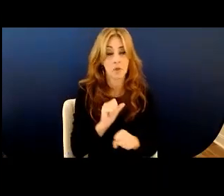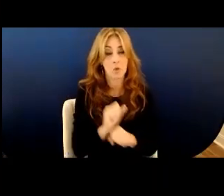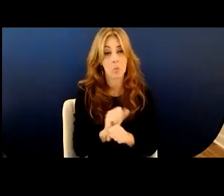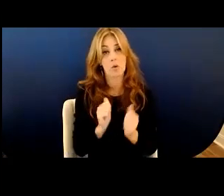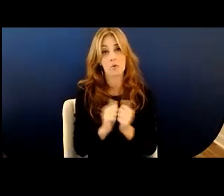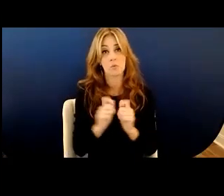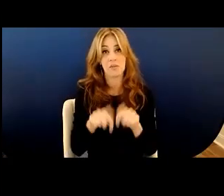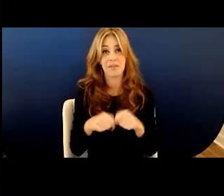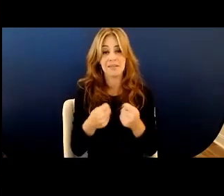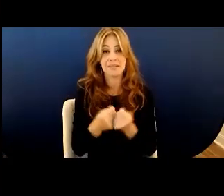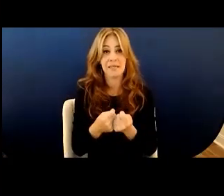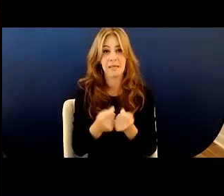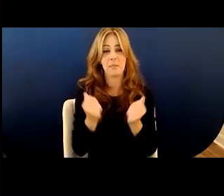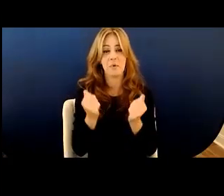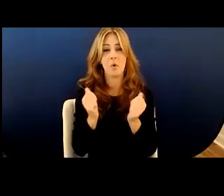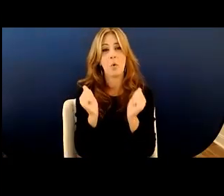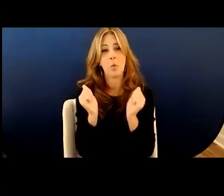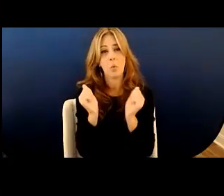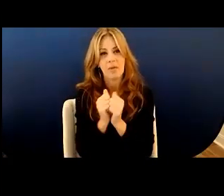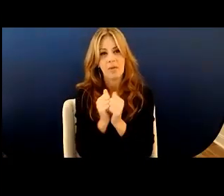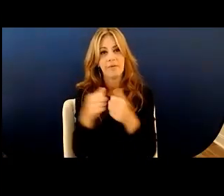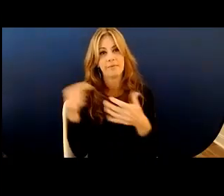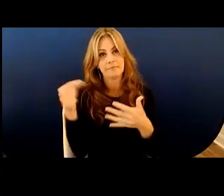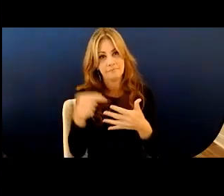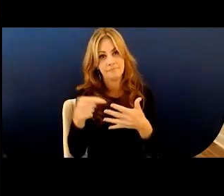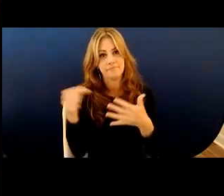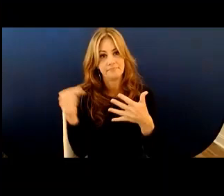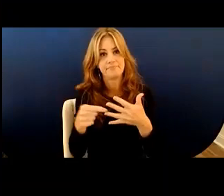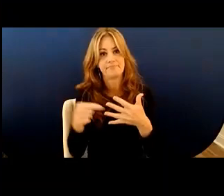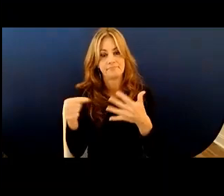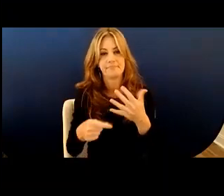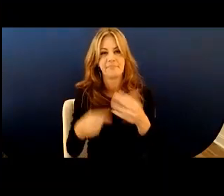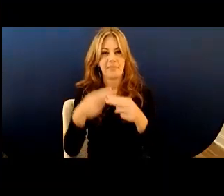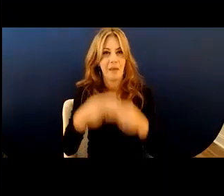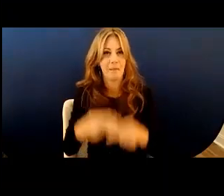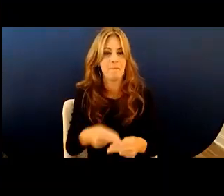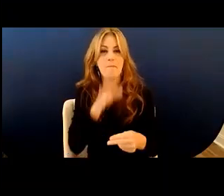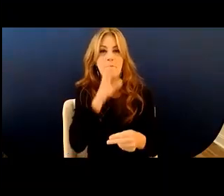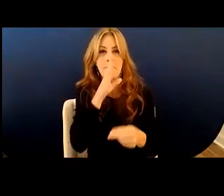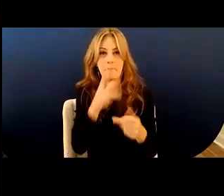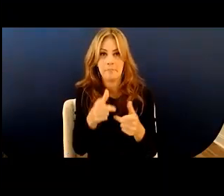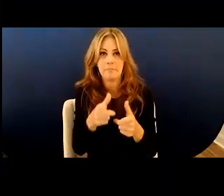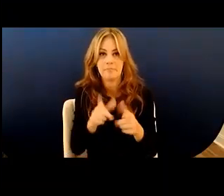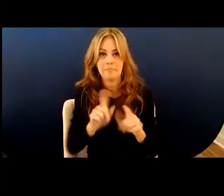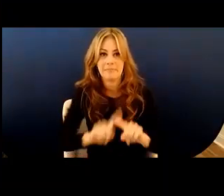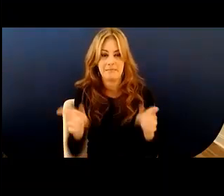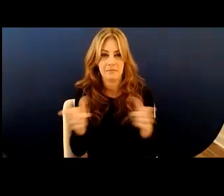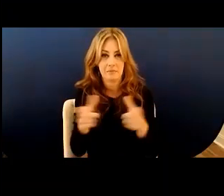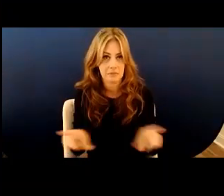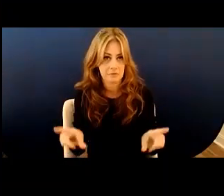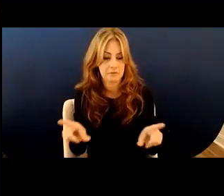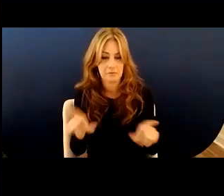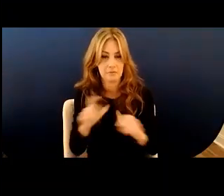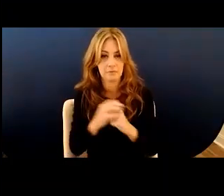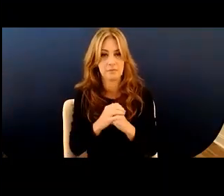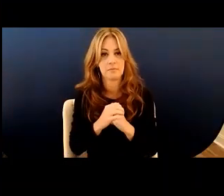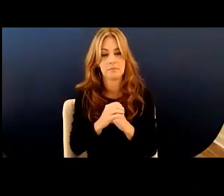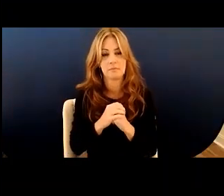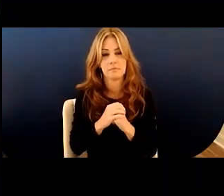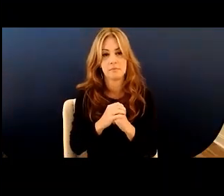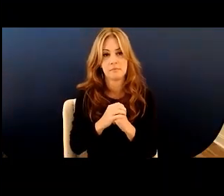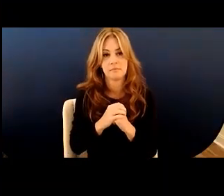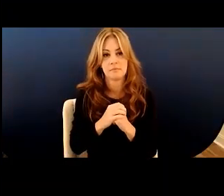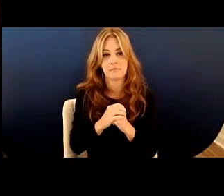Adriana Diego, Liliana Manriquez, Doña Berta Salazar, Claudia Lozano, Luisa León